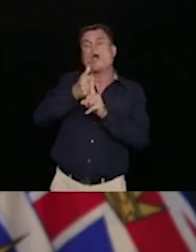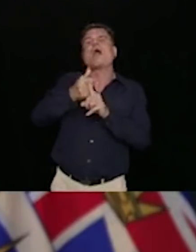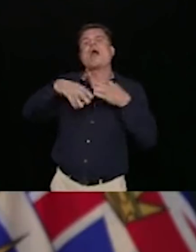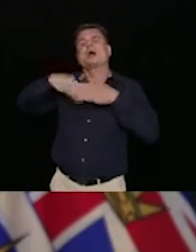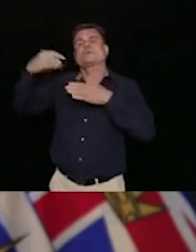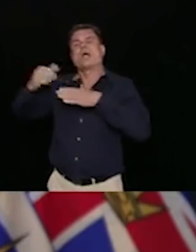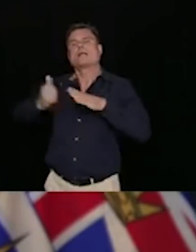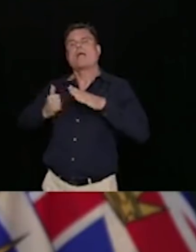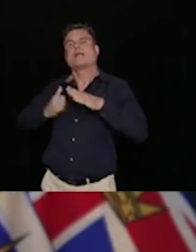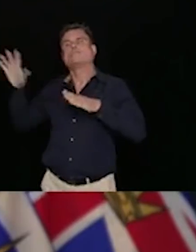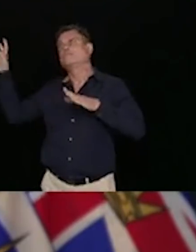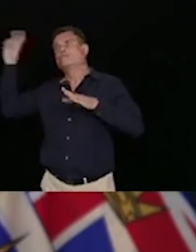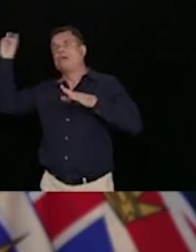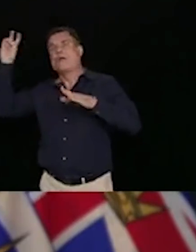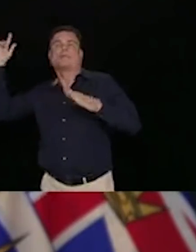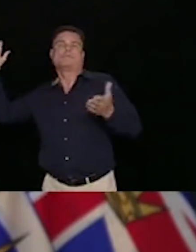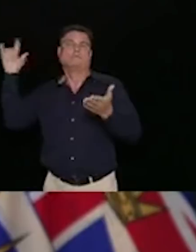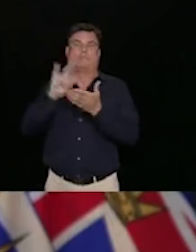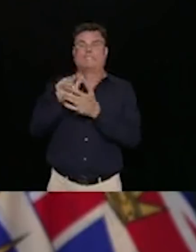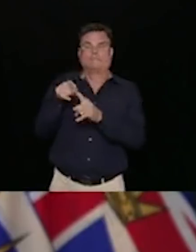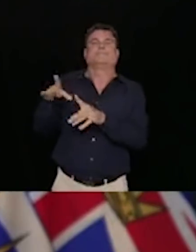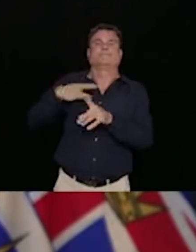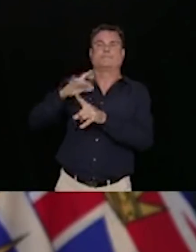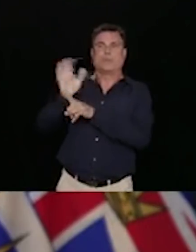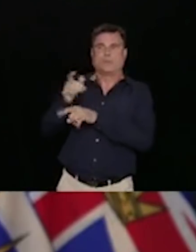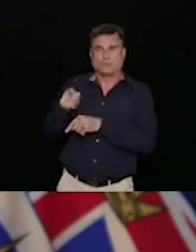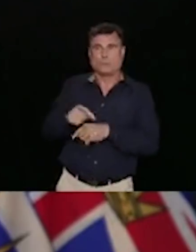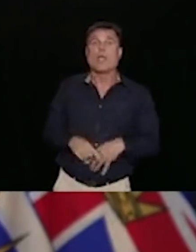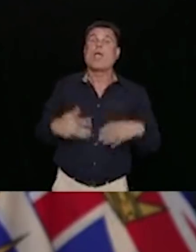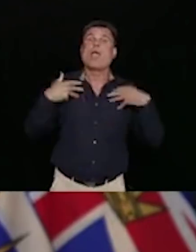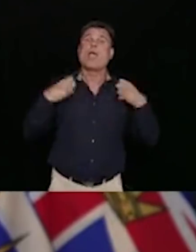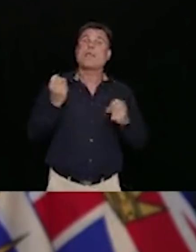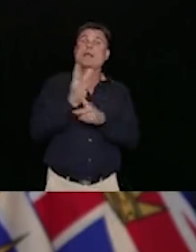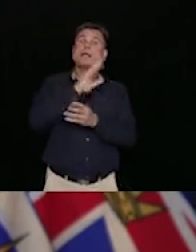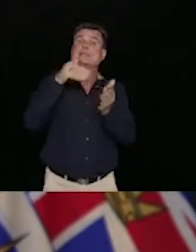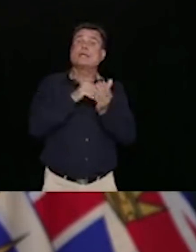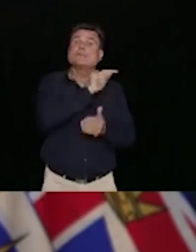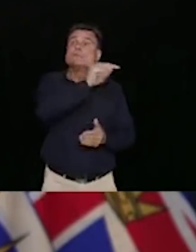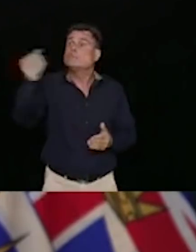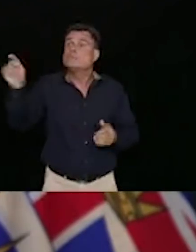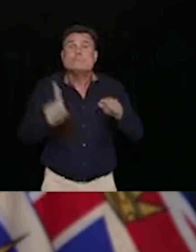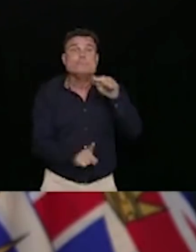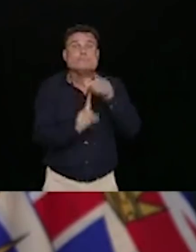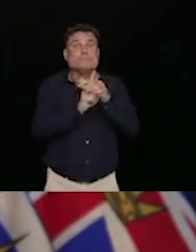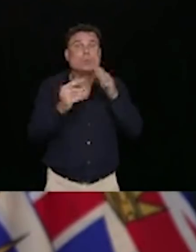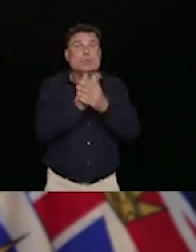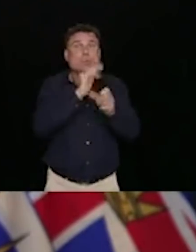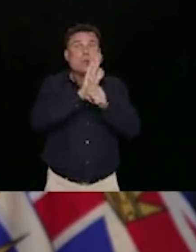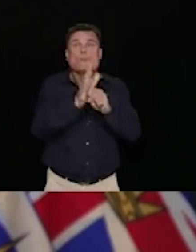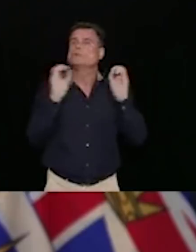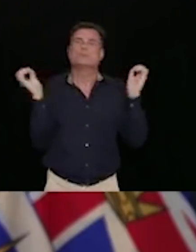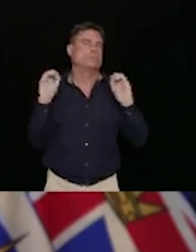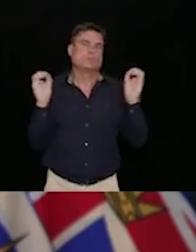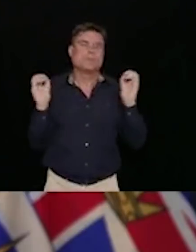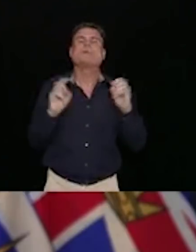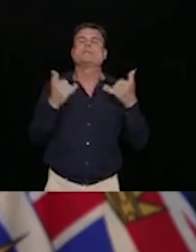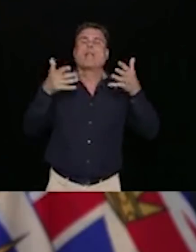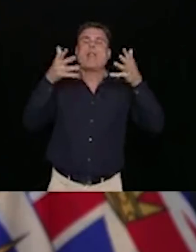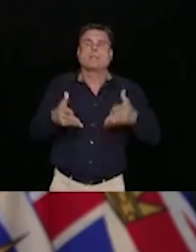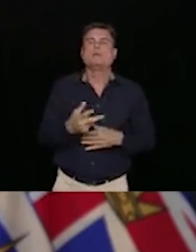tested positive and 3 epidemiologically linked cases. That brings our total of people with COVID-19